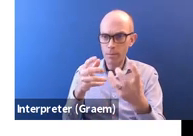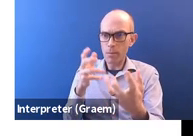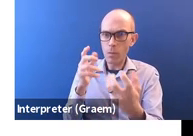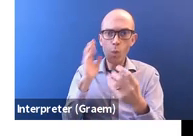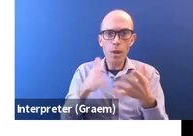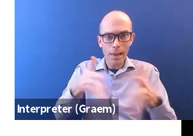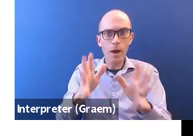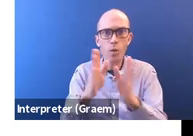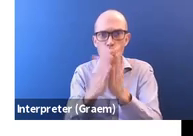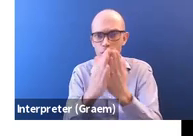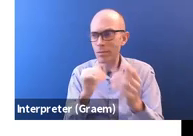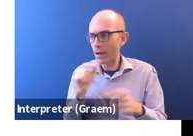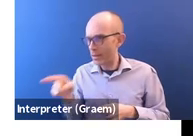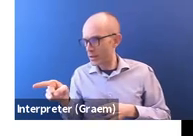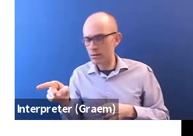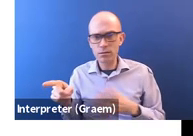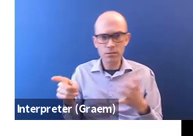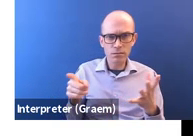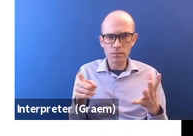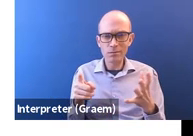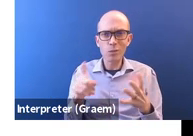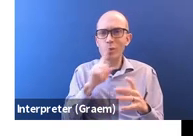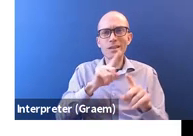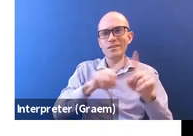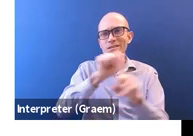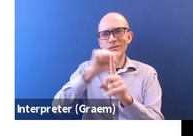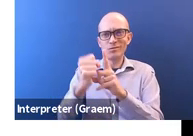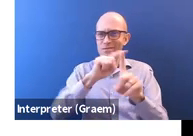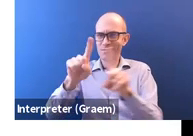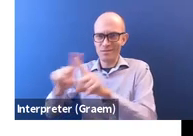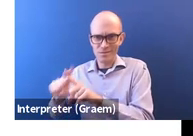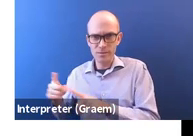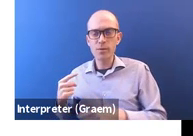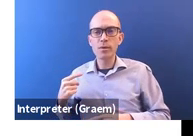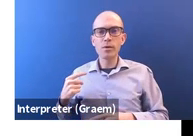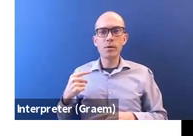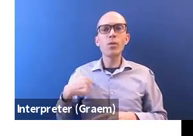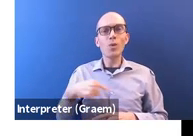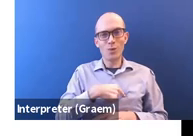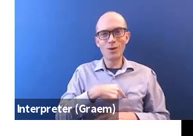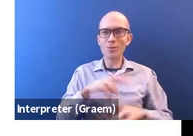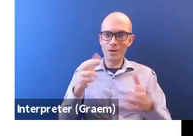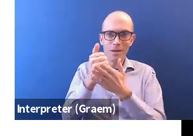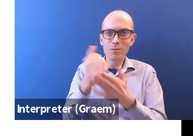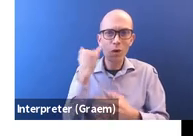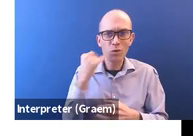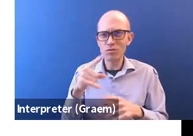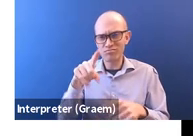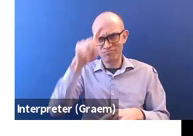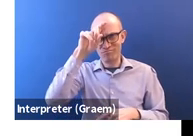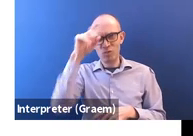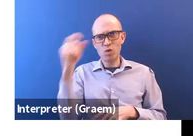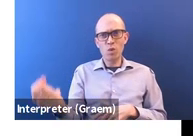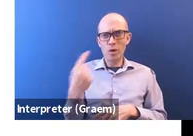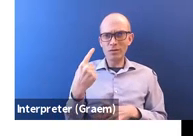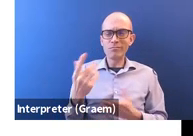allowed it. So there's all kinds of different stipulations depending on what it is. But again, if you have questions, let us know. And